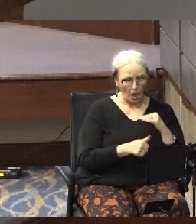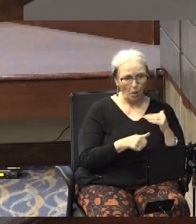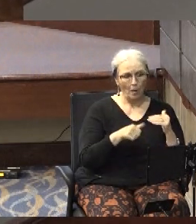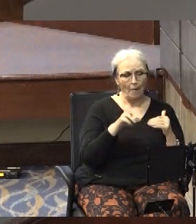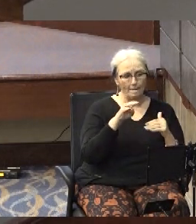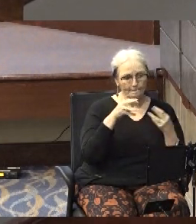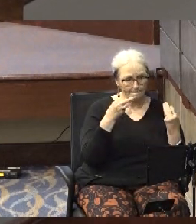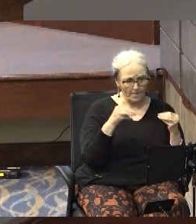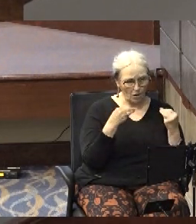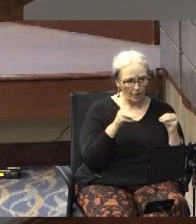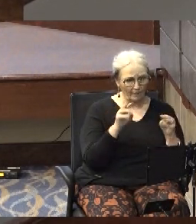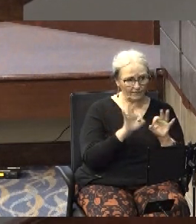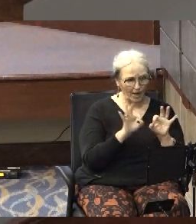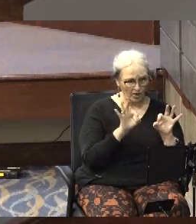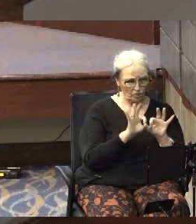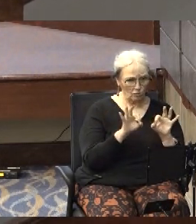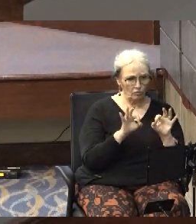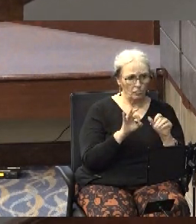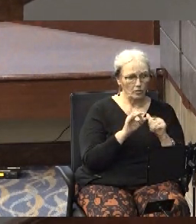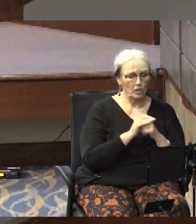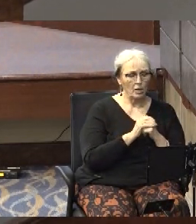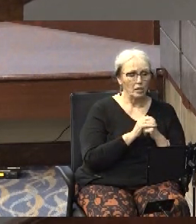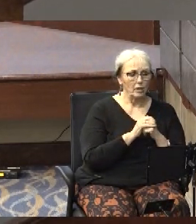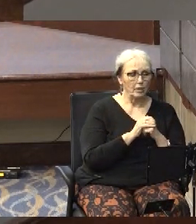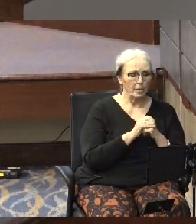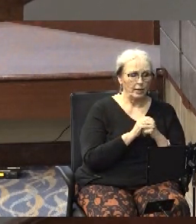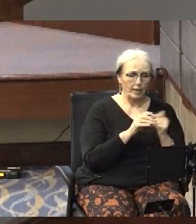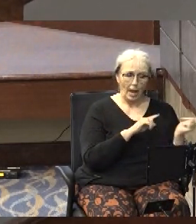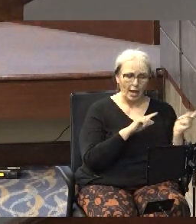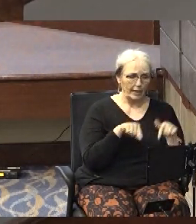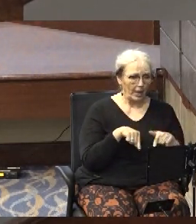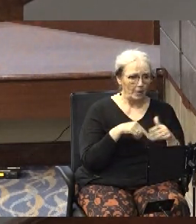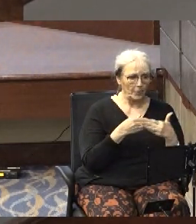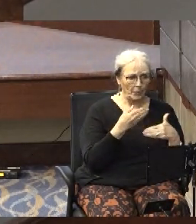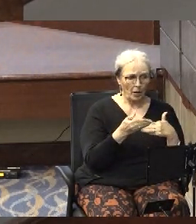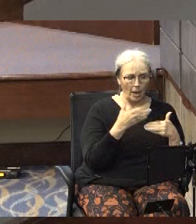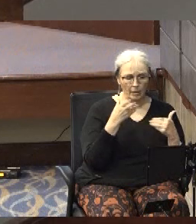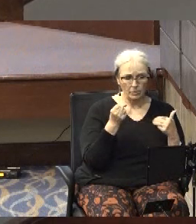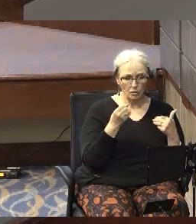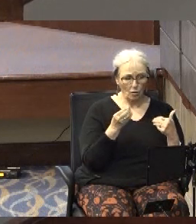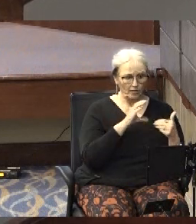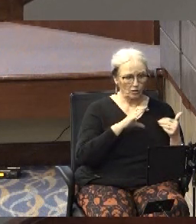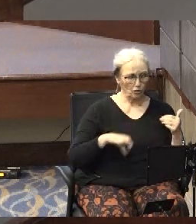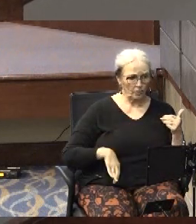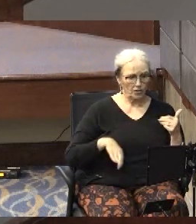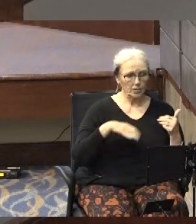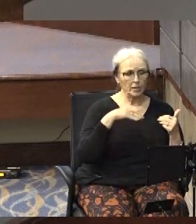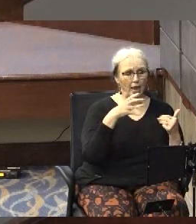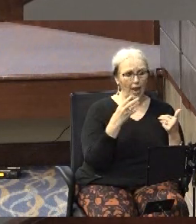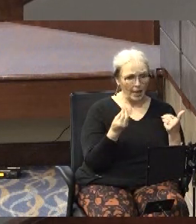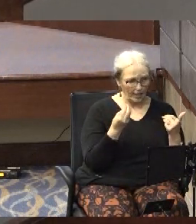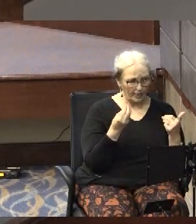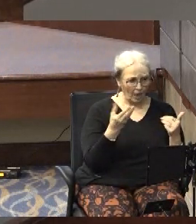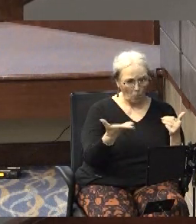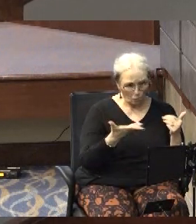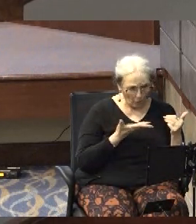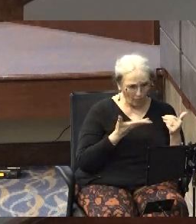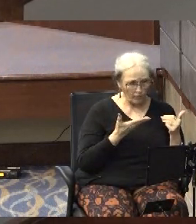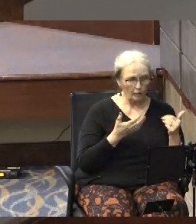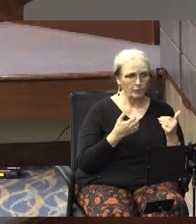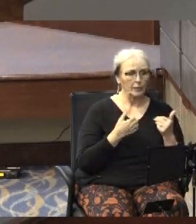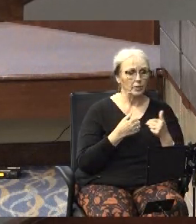got the property. They're bitter. But I still, as a Christian, I still, you know, welcome them with open